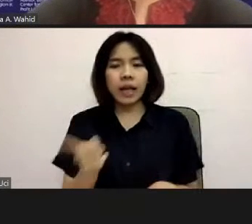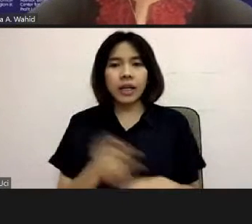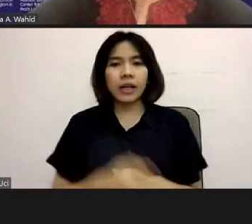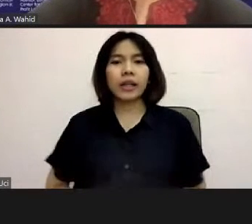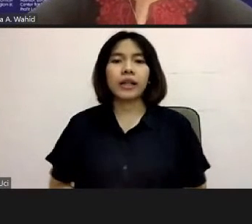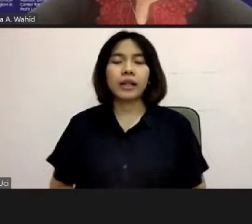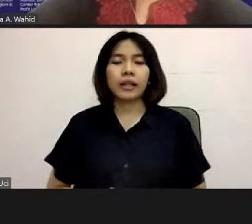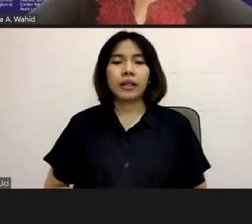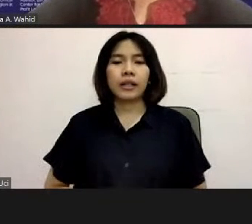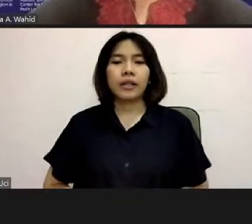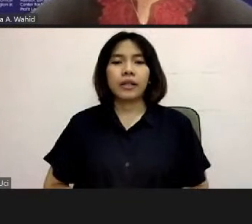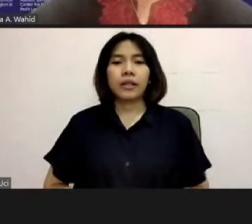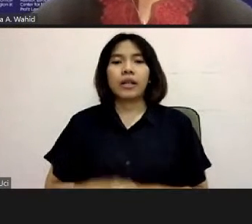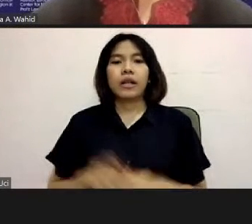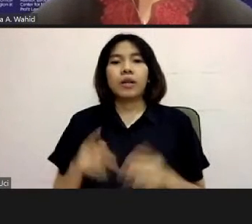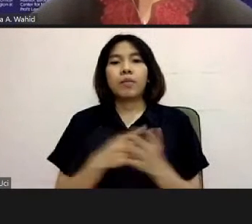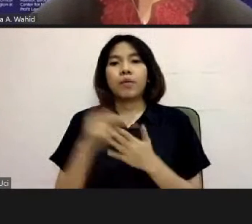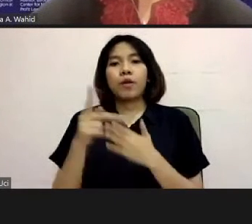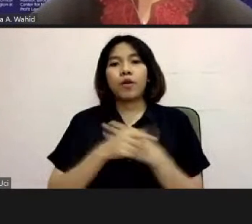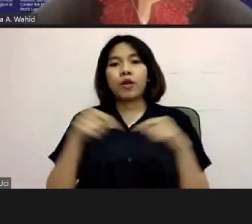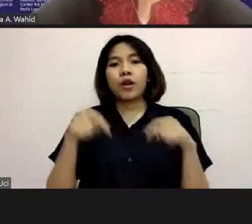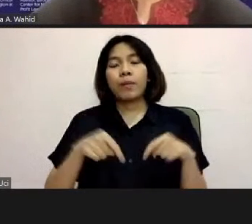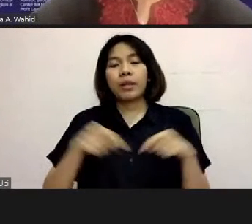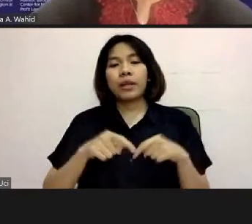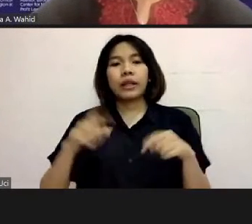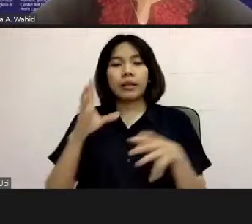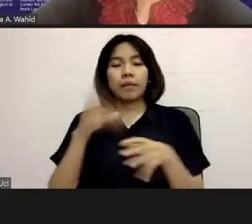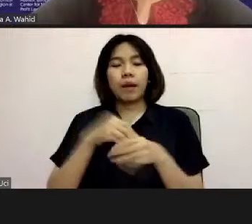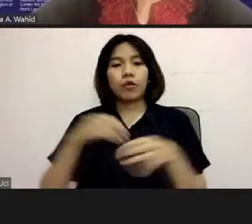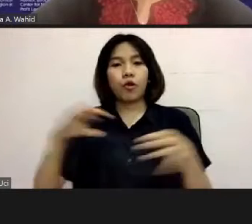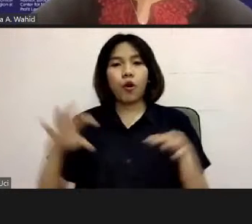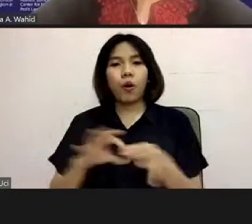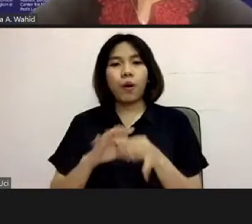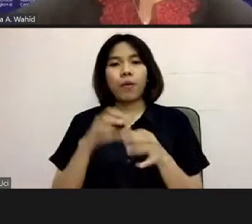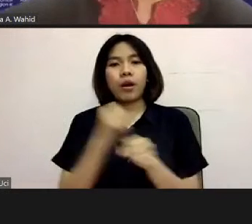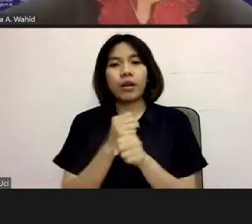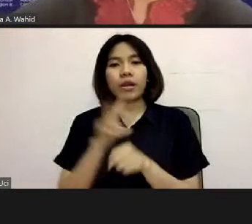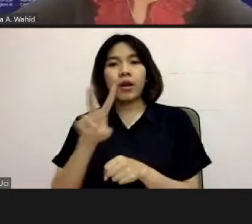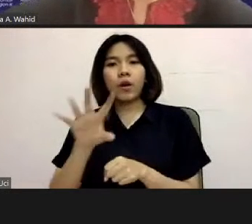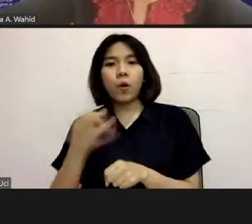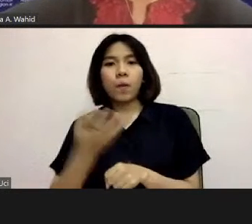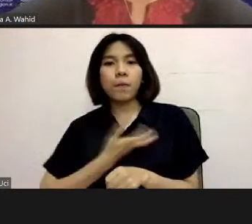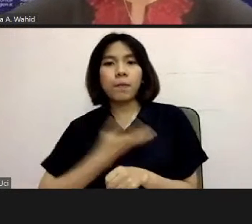and significant step as a means to enrich knowledge and also